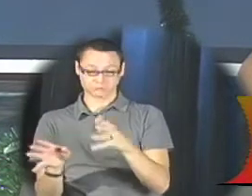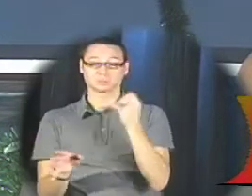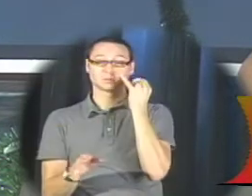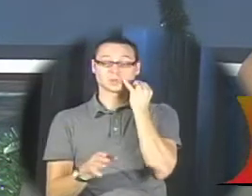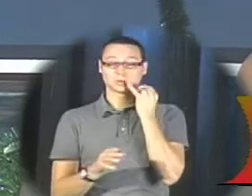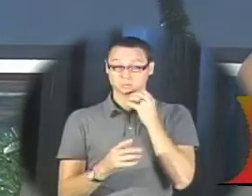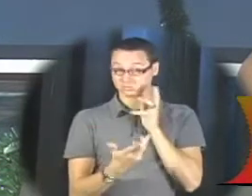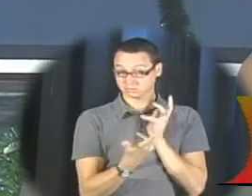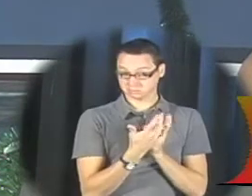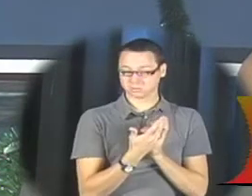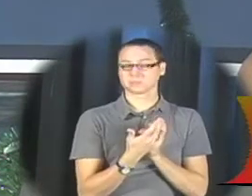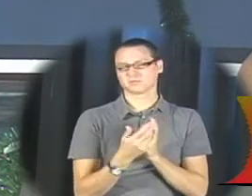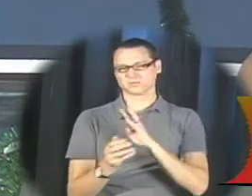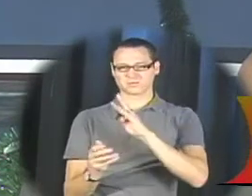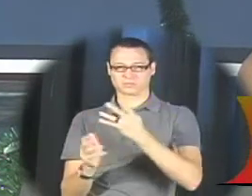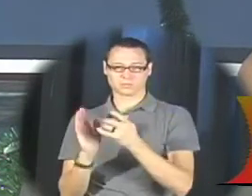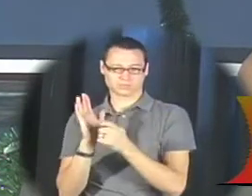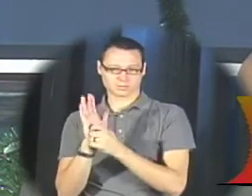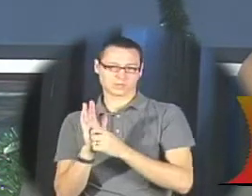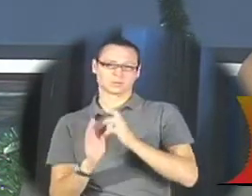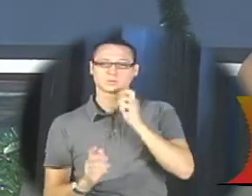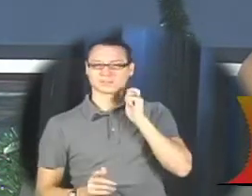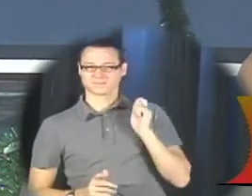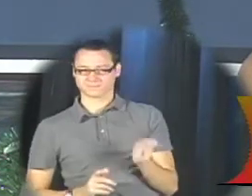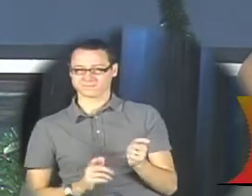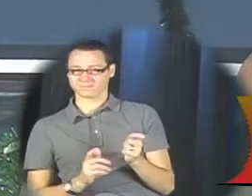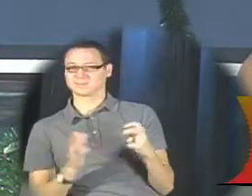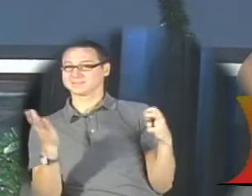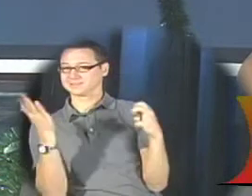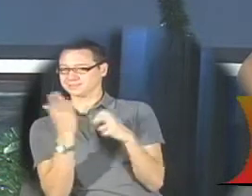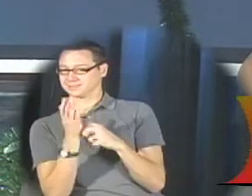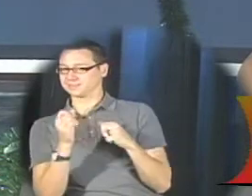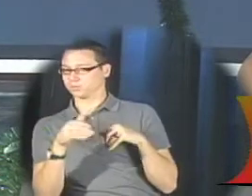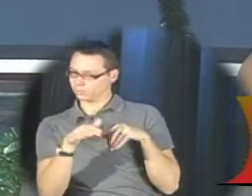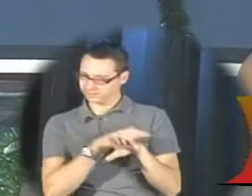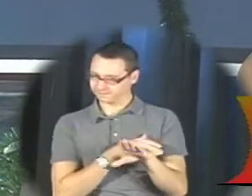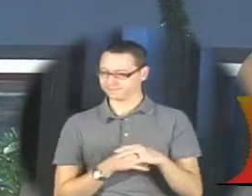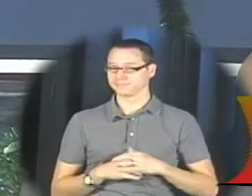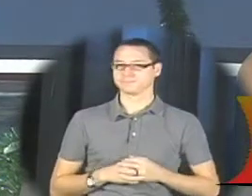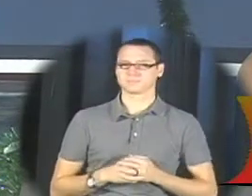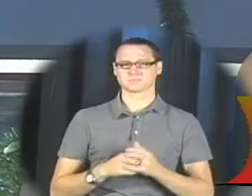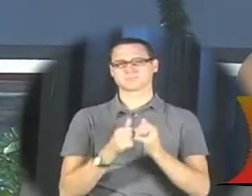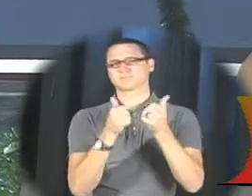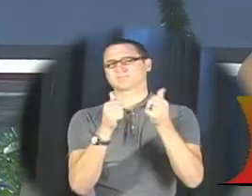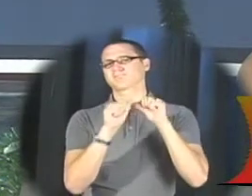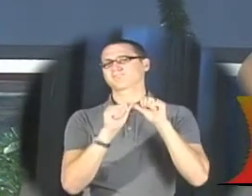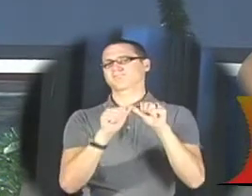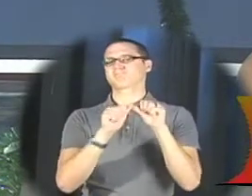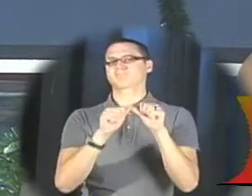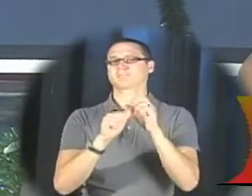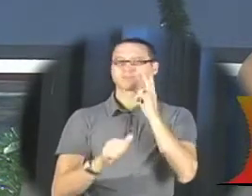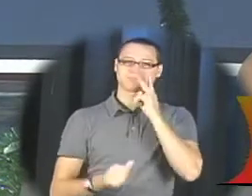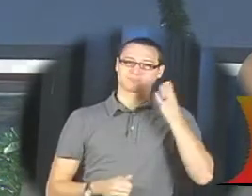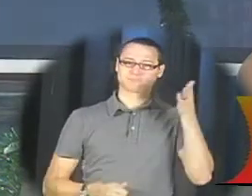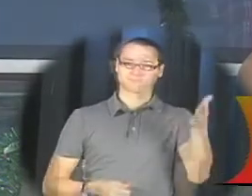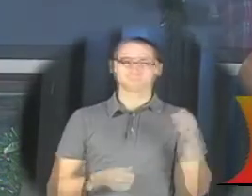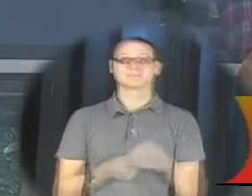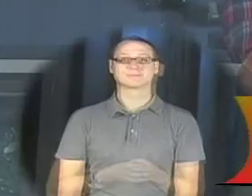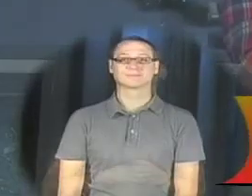period teacher will give you the invitation, which also serves as your ticket to enter the event. Keep up the great work and we'll see you at the breakfast.